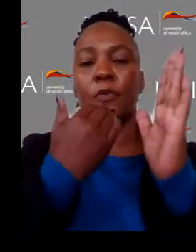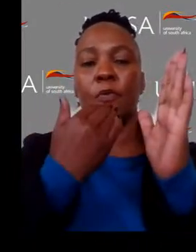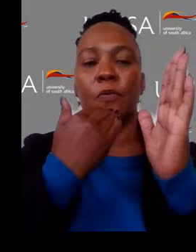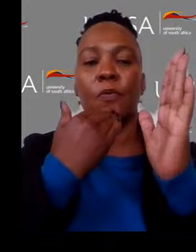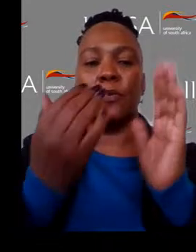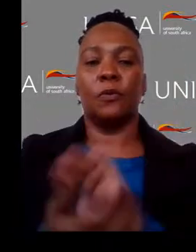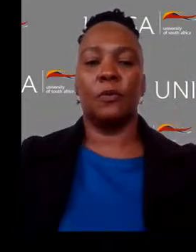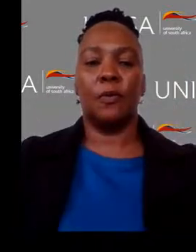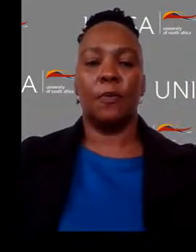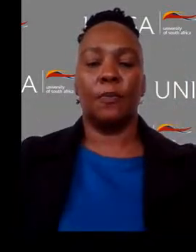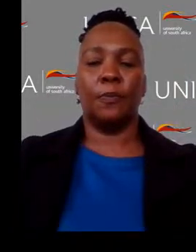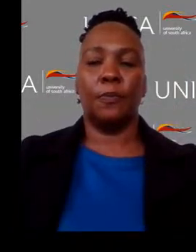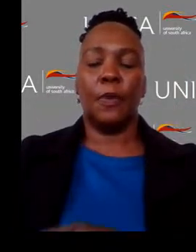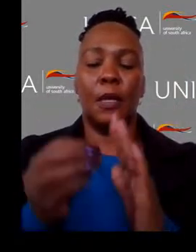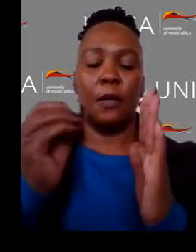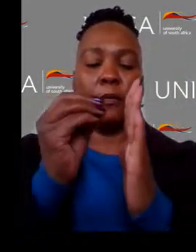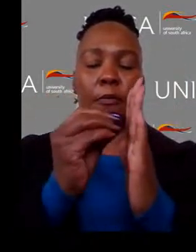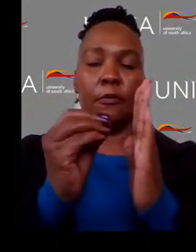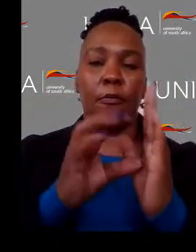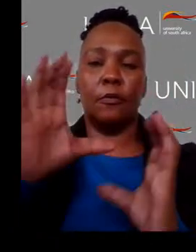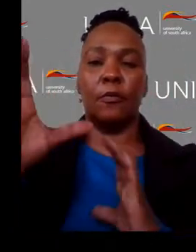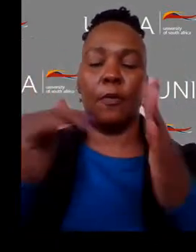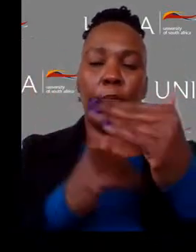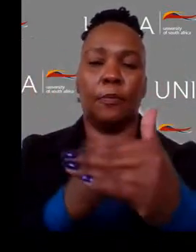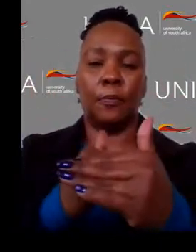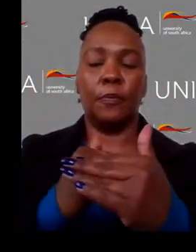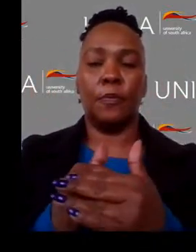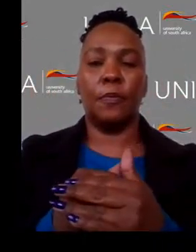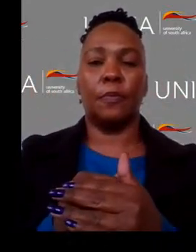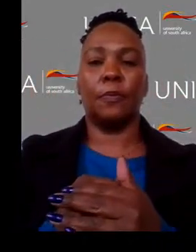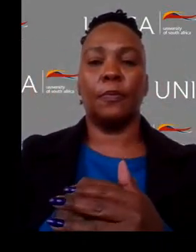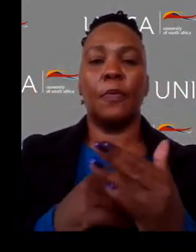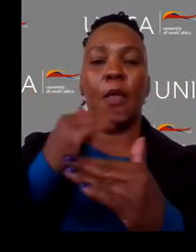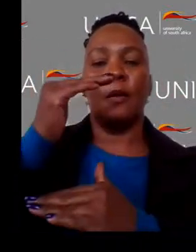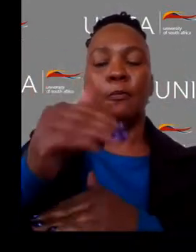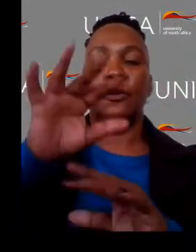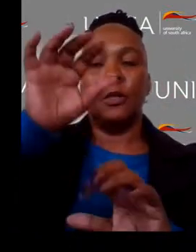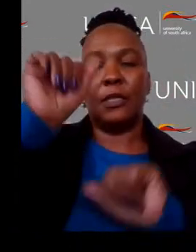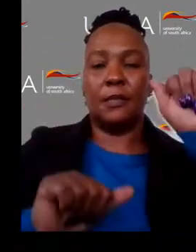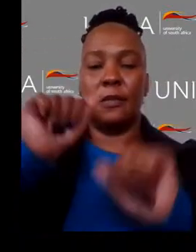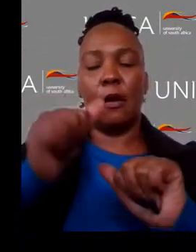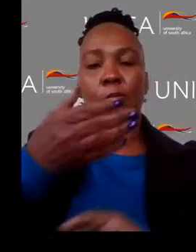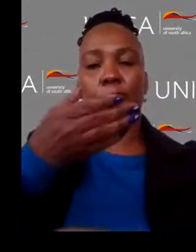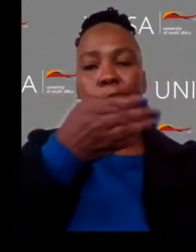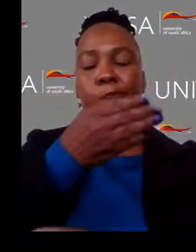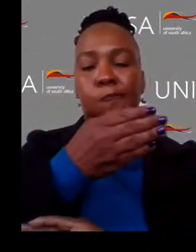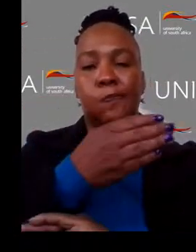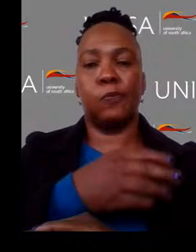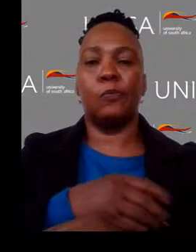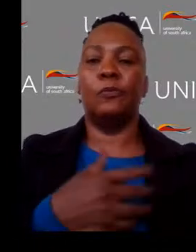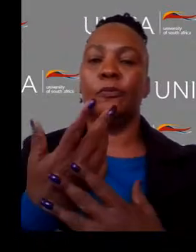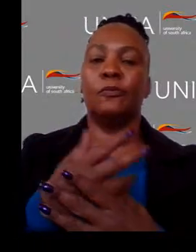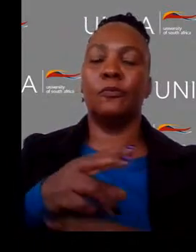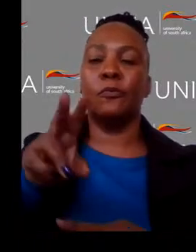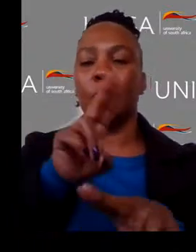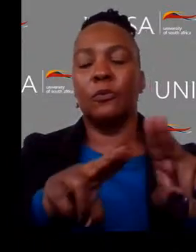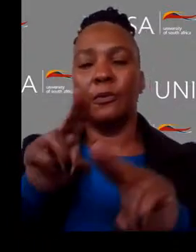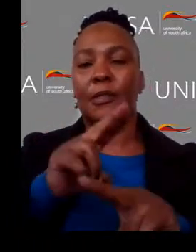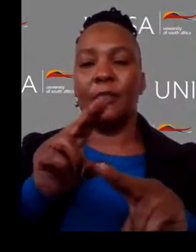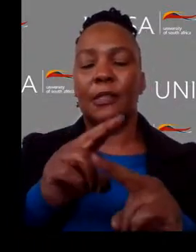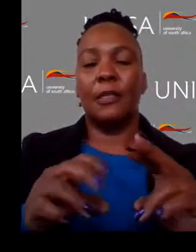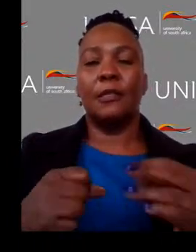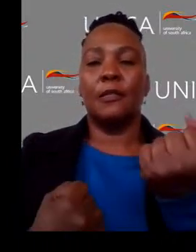paste in the chat, please complete the post assessment. It's also available if you're watching on the support site. The link is at the